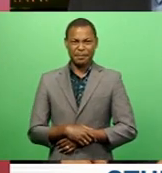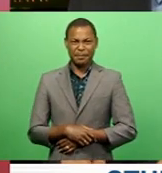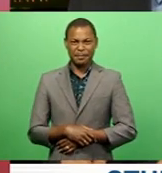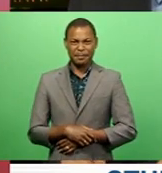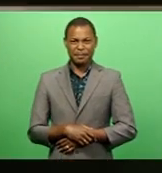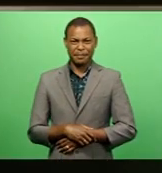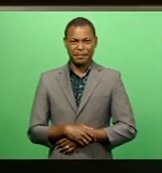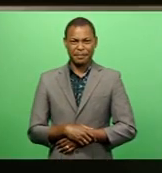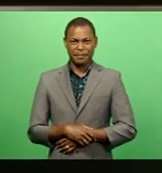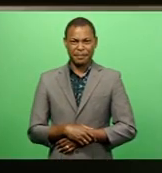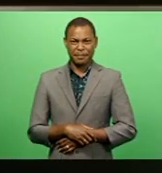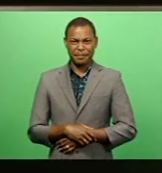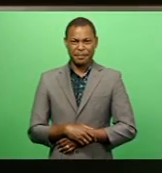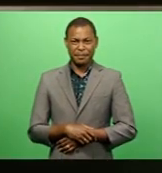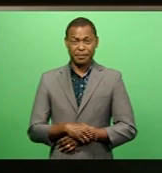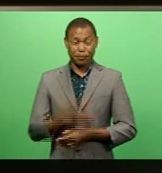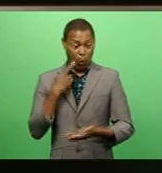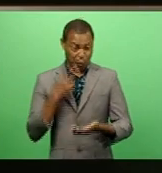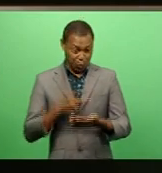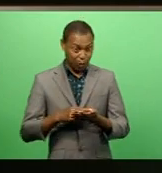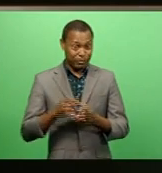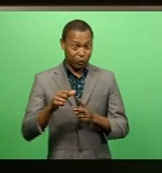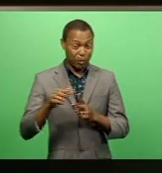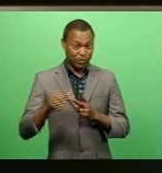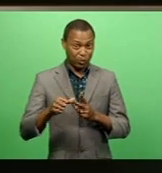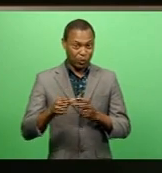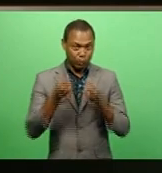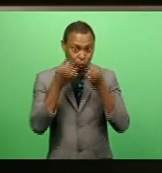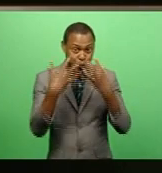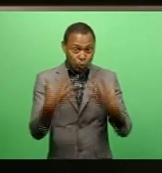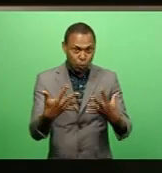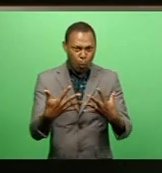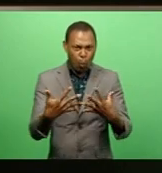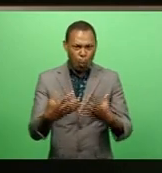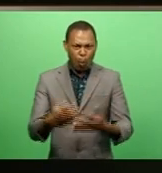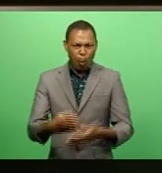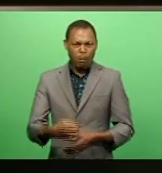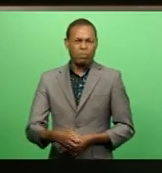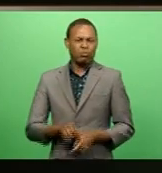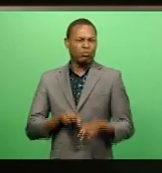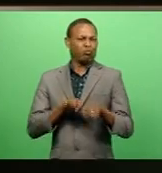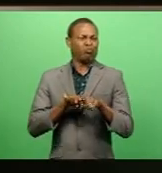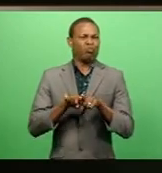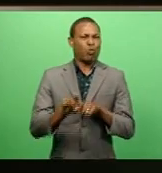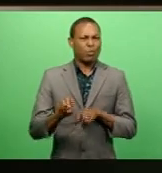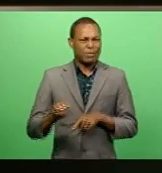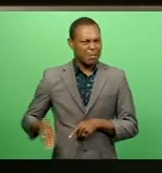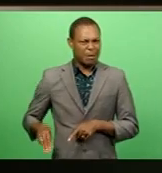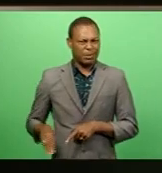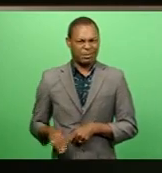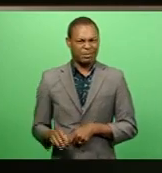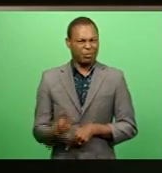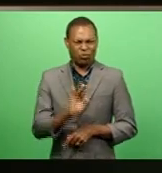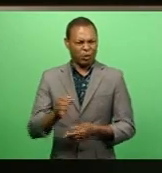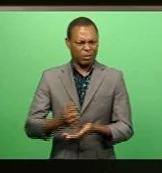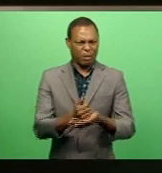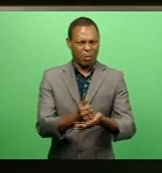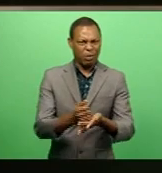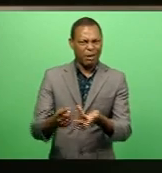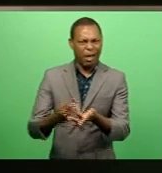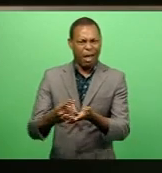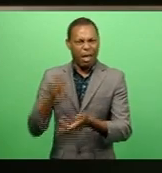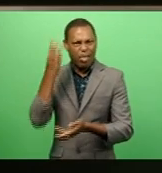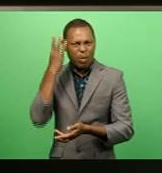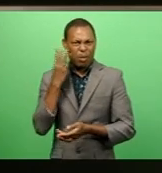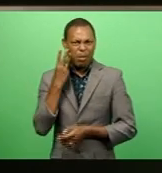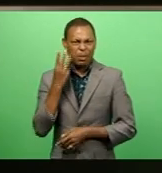Edwin, the report has also revealed that most candidates lack support from other women. It goes to say that the